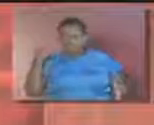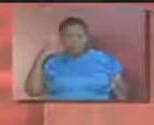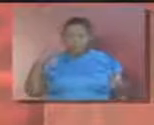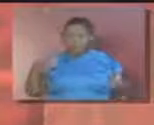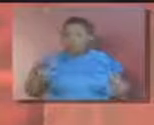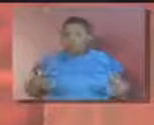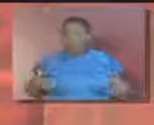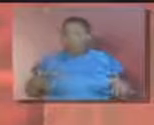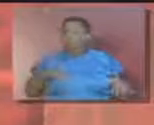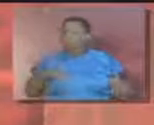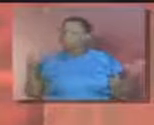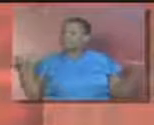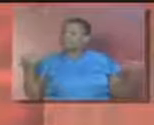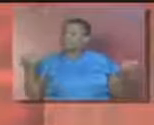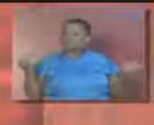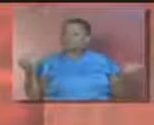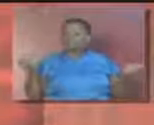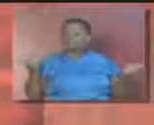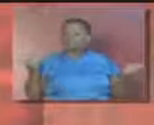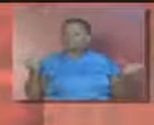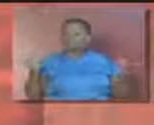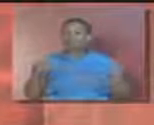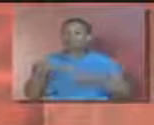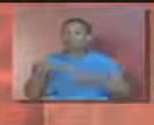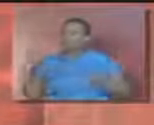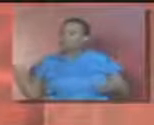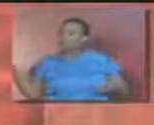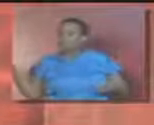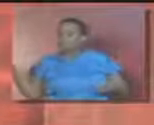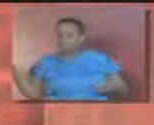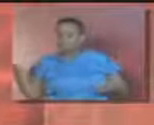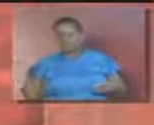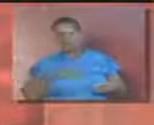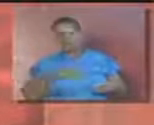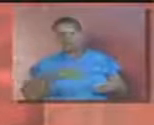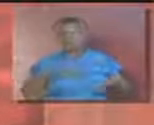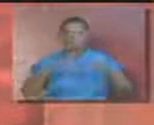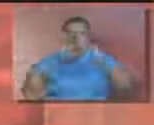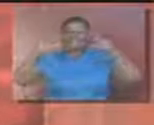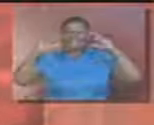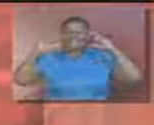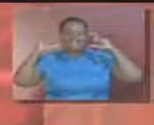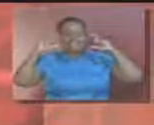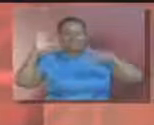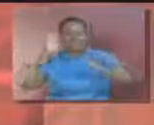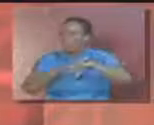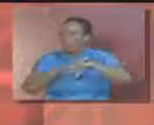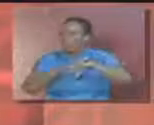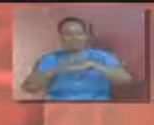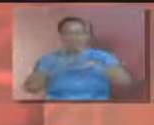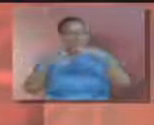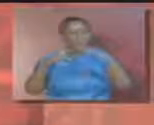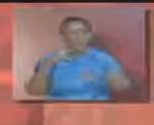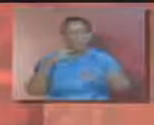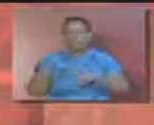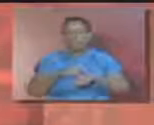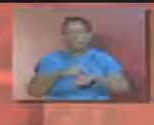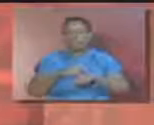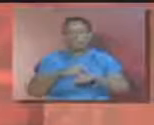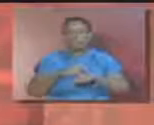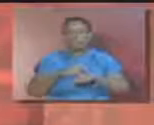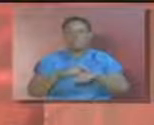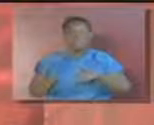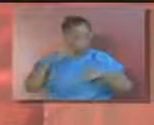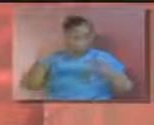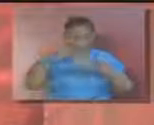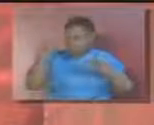the mask wearing, you don't have to feel ill to wear the mask. The mask wearing will help those asymptomatic, not knowing infectious people